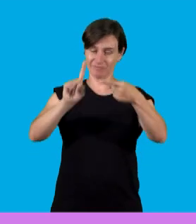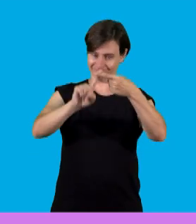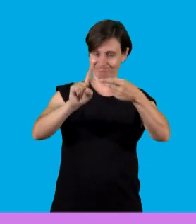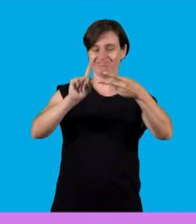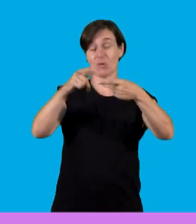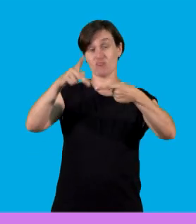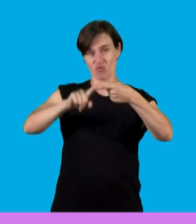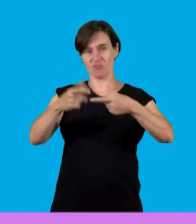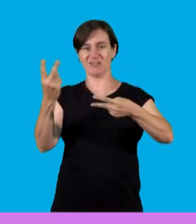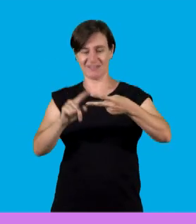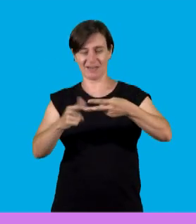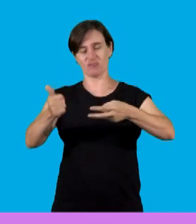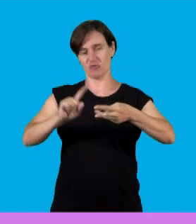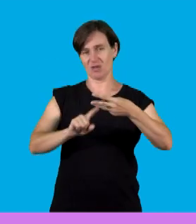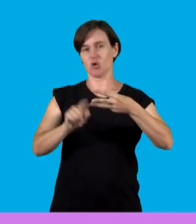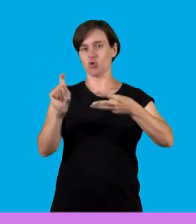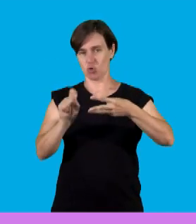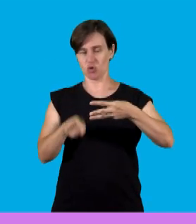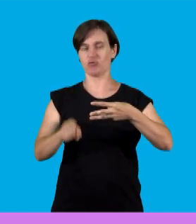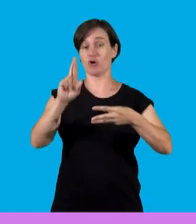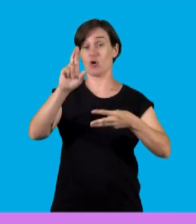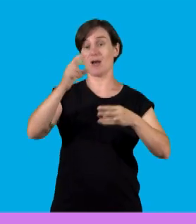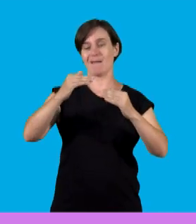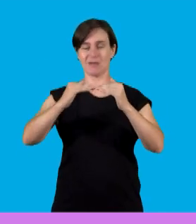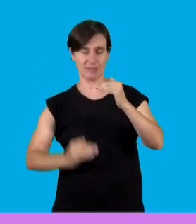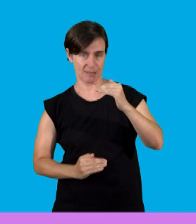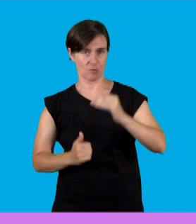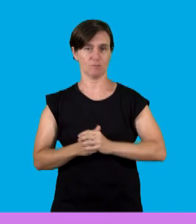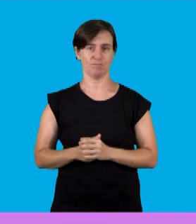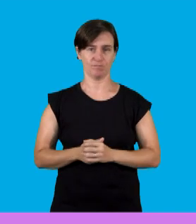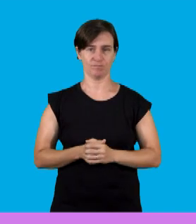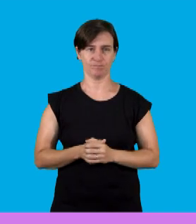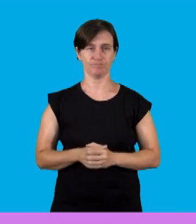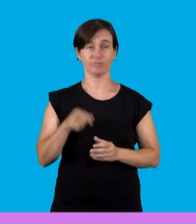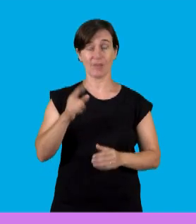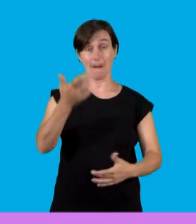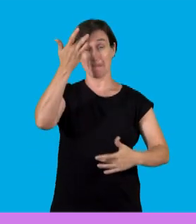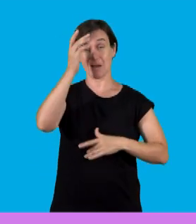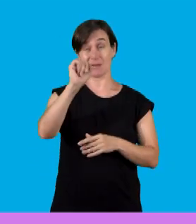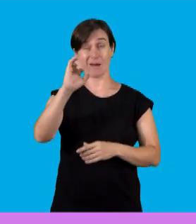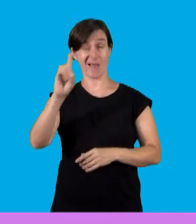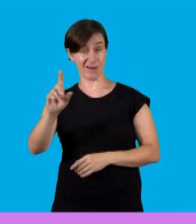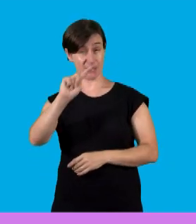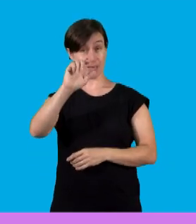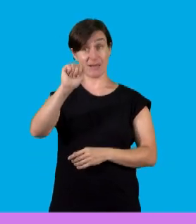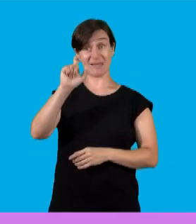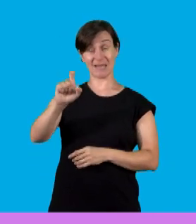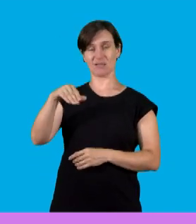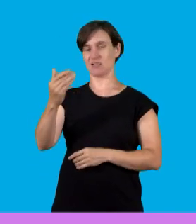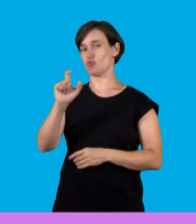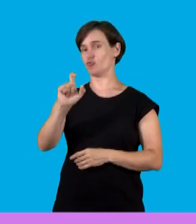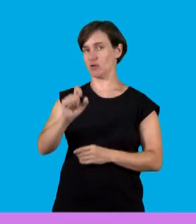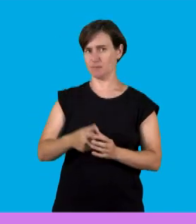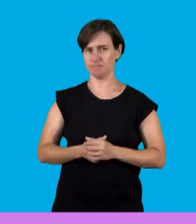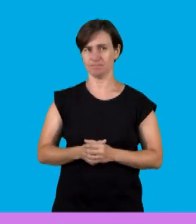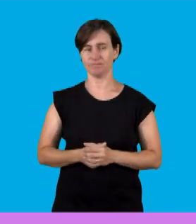primary, secondary, as well as your tertiary rebates. Then we've looked at medical aid tax credits, right? We also